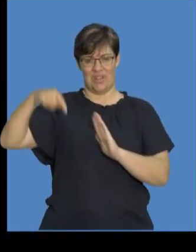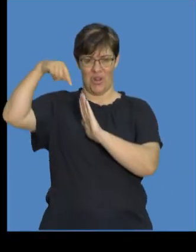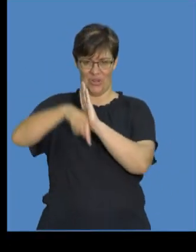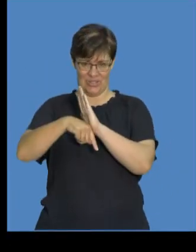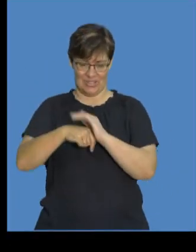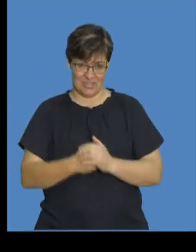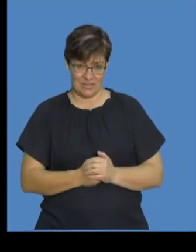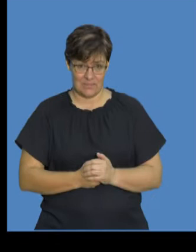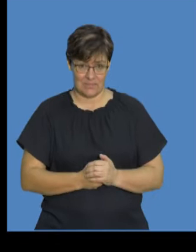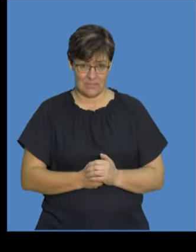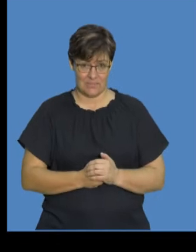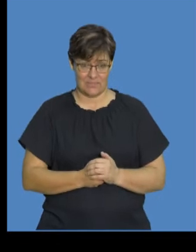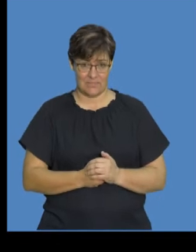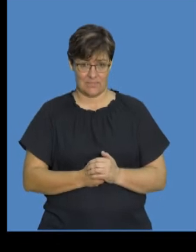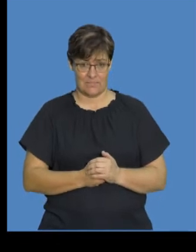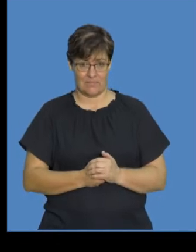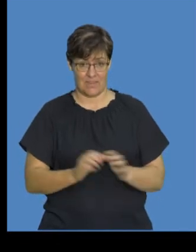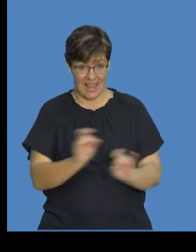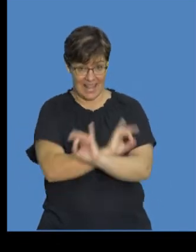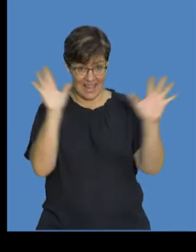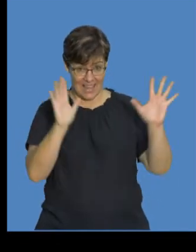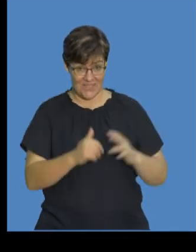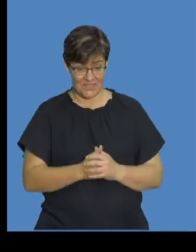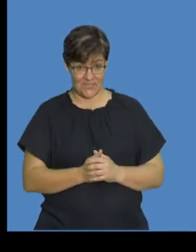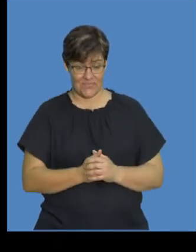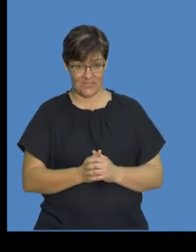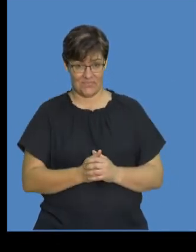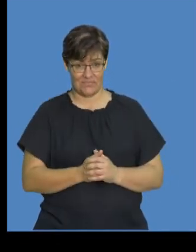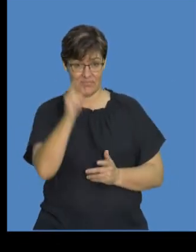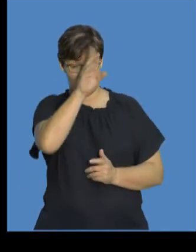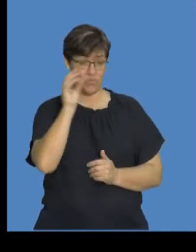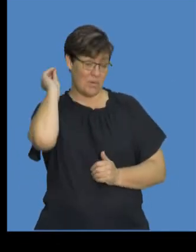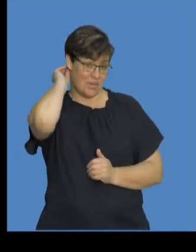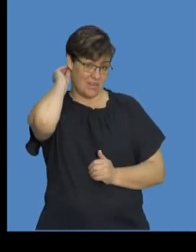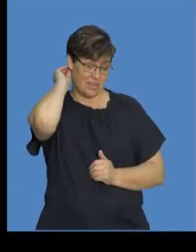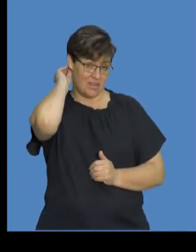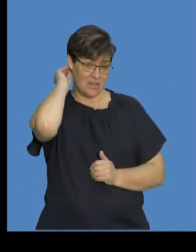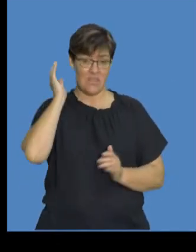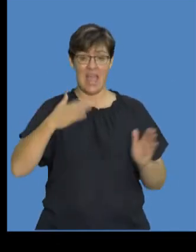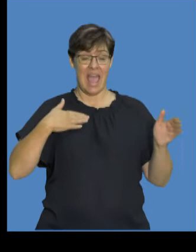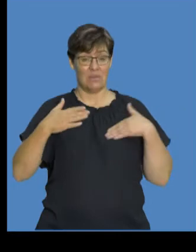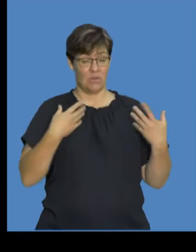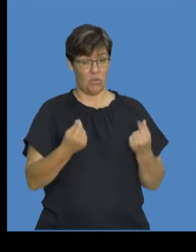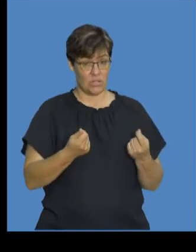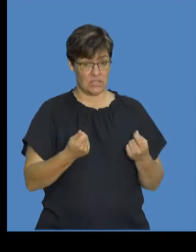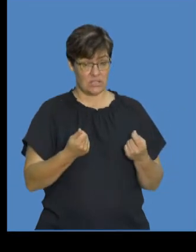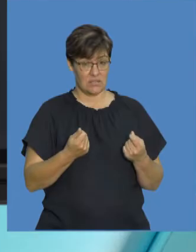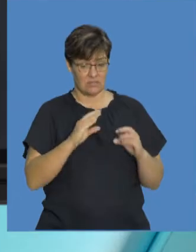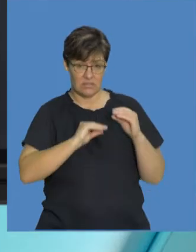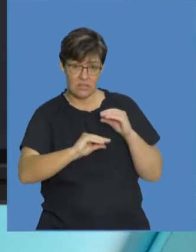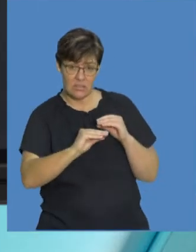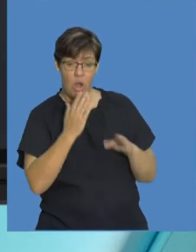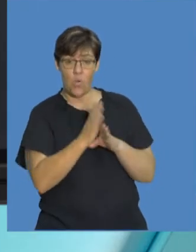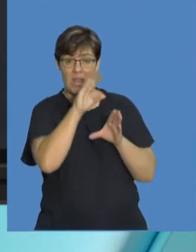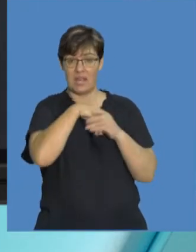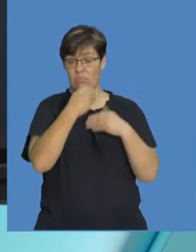profit and loss. Clear, guys? So remember, if you put an admin cost